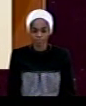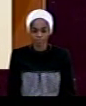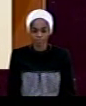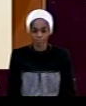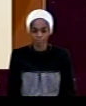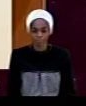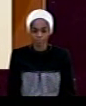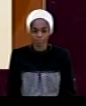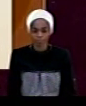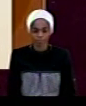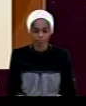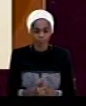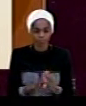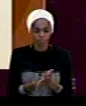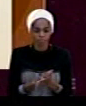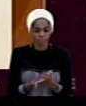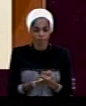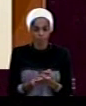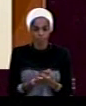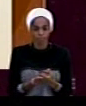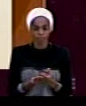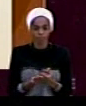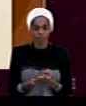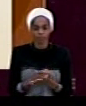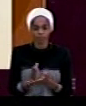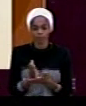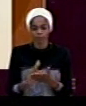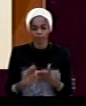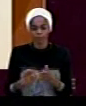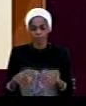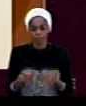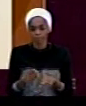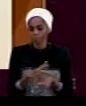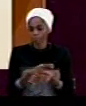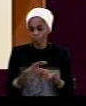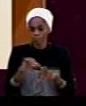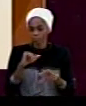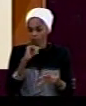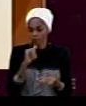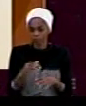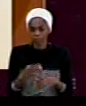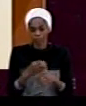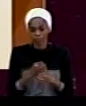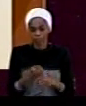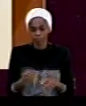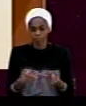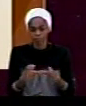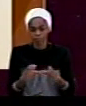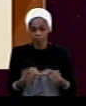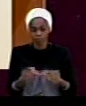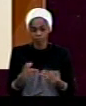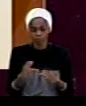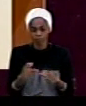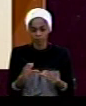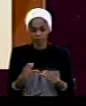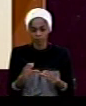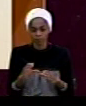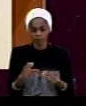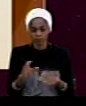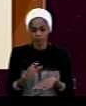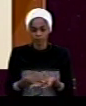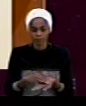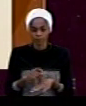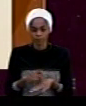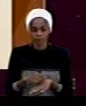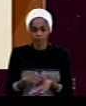my certificate. But somehow I couldn't get a certificate on time, and by the time I got it to upload, I discovered that my application had